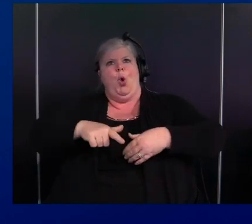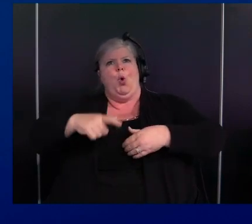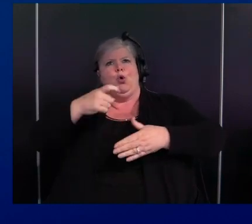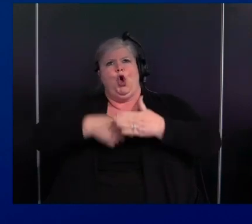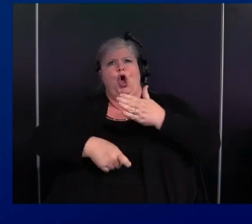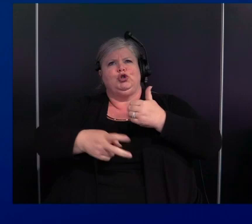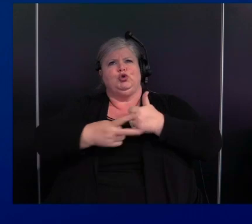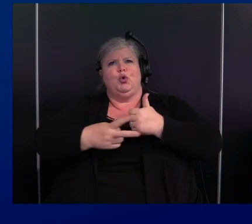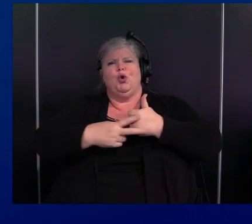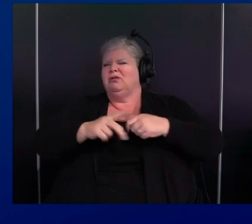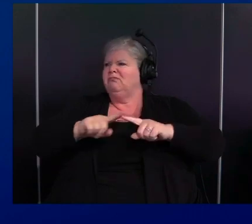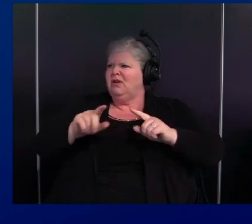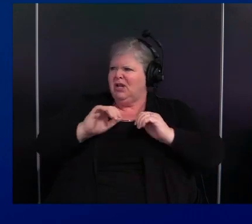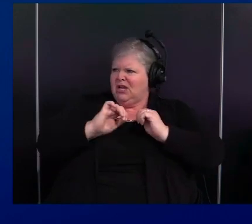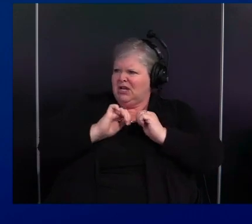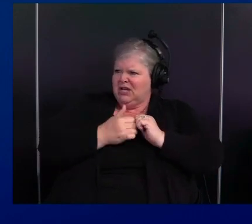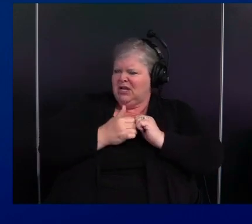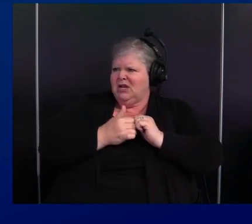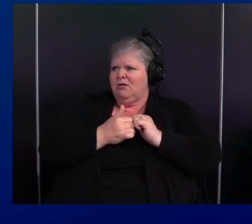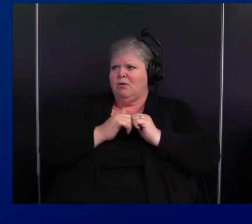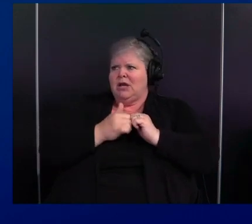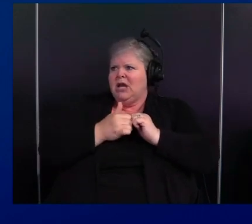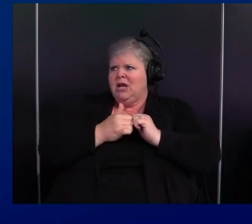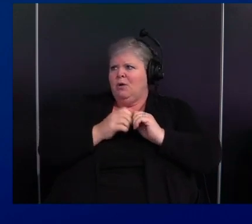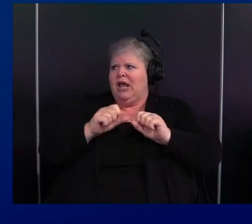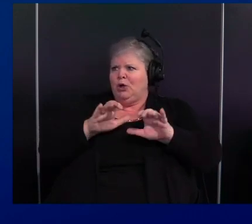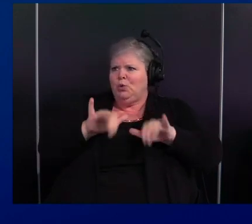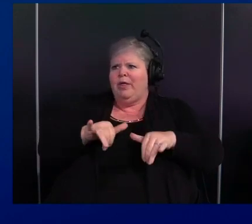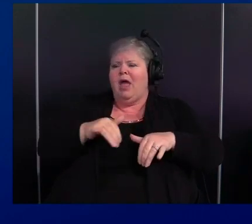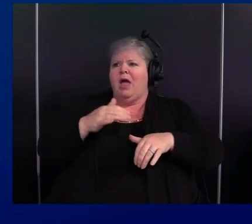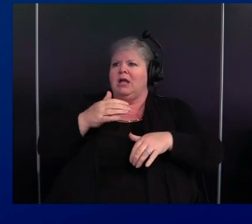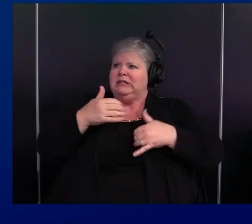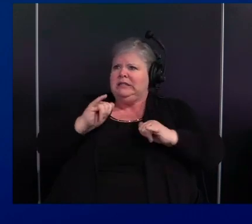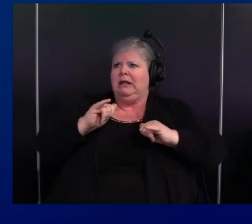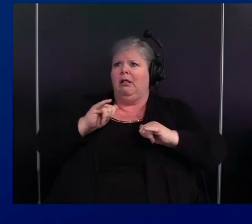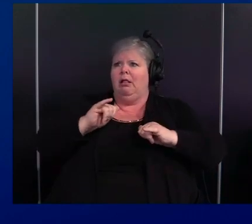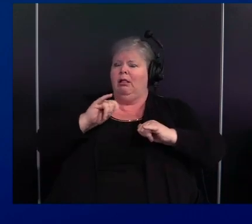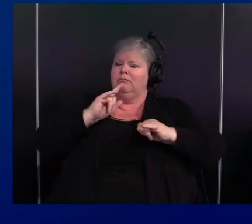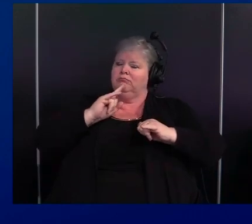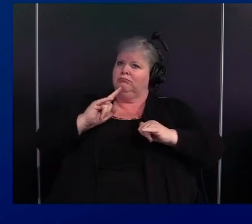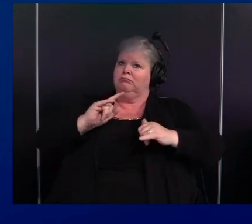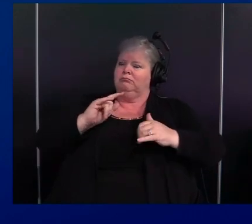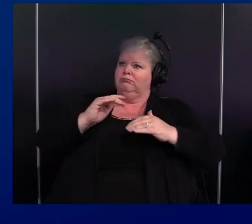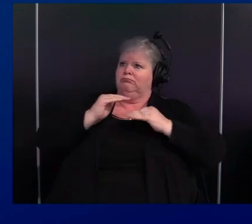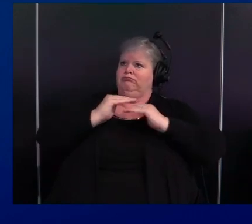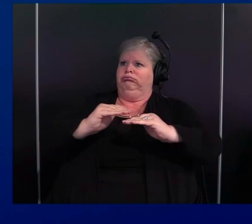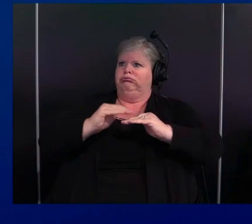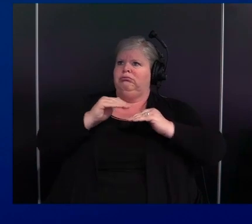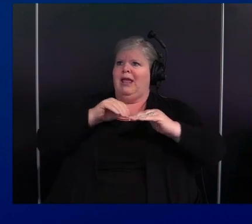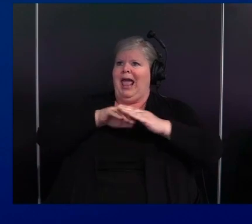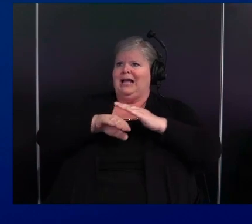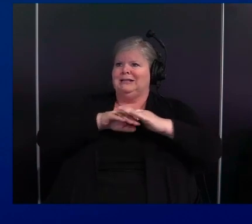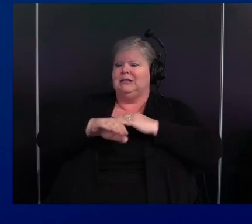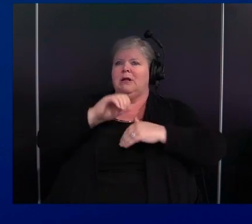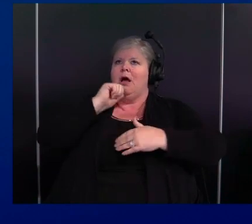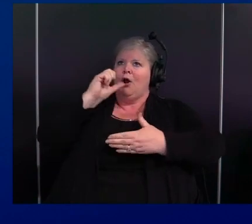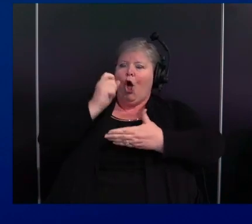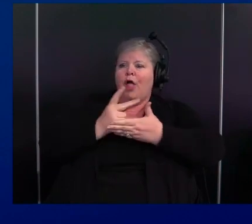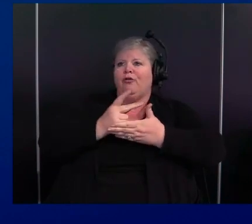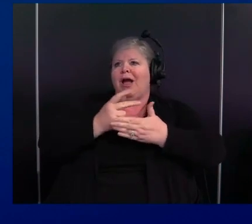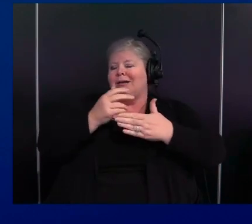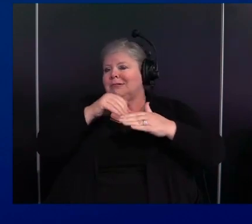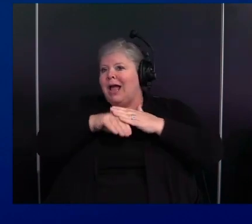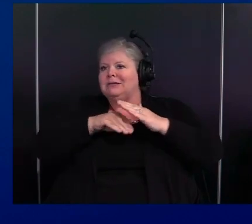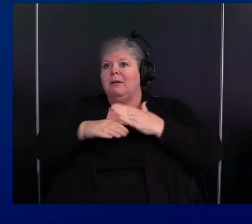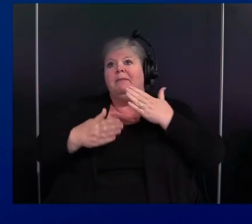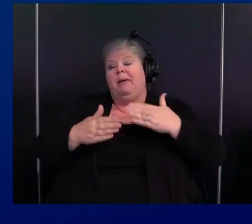do that in such a way that it minimizes unauthorized access? Right? And unauthorized access might be another AWS customer, it might